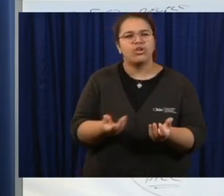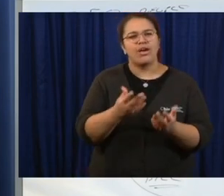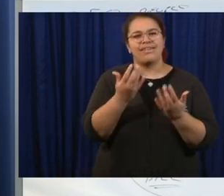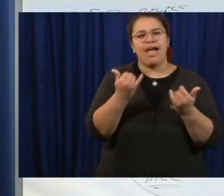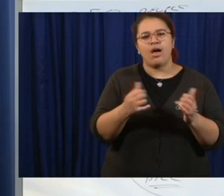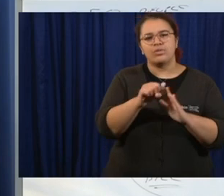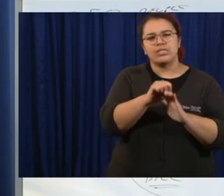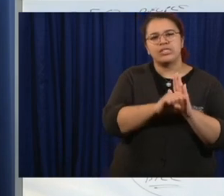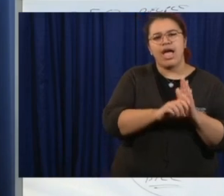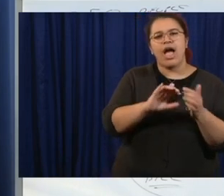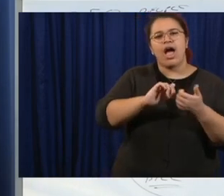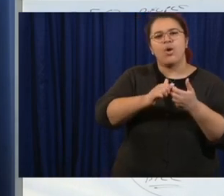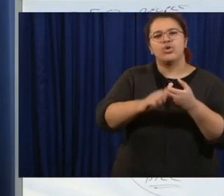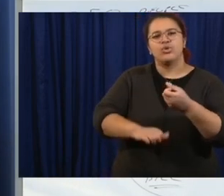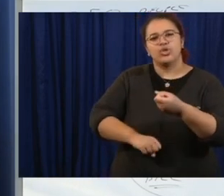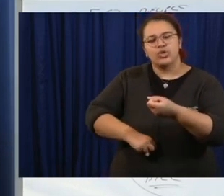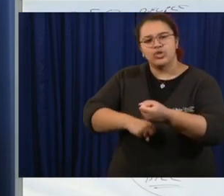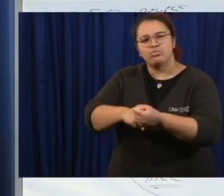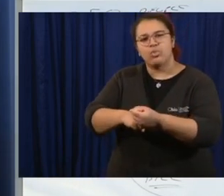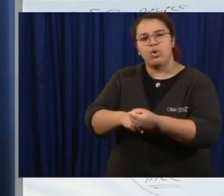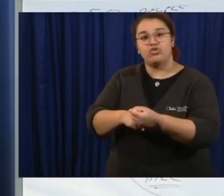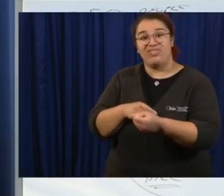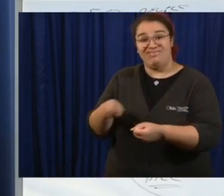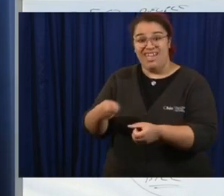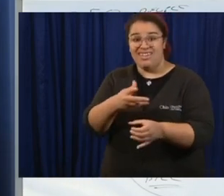workplace environment?